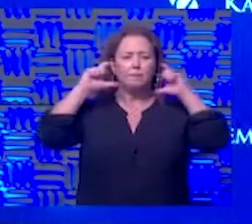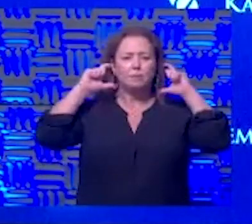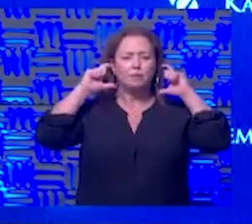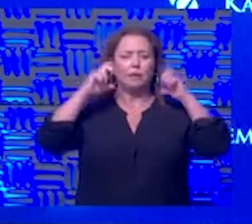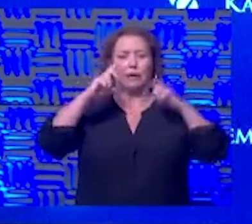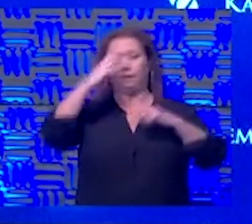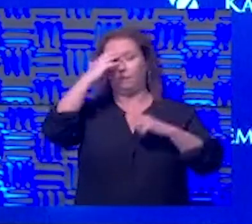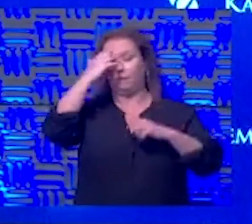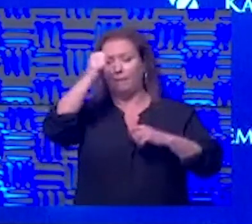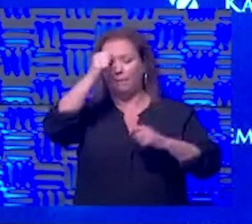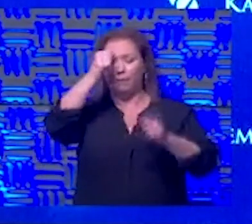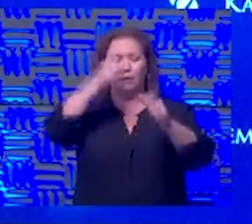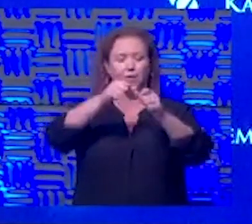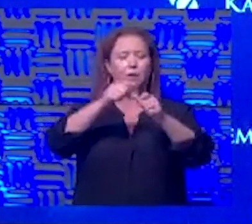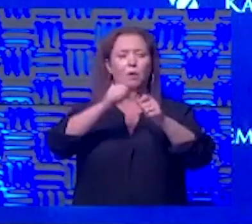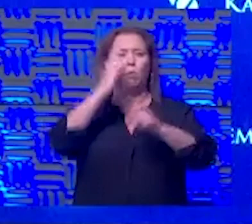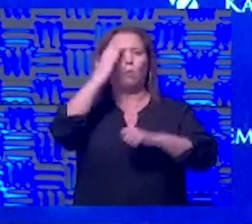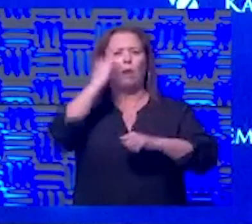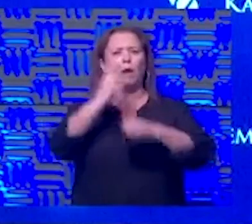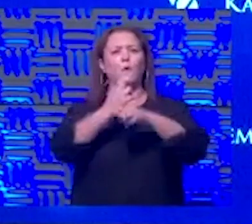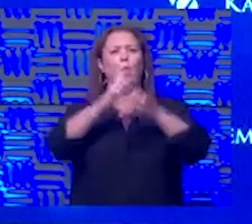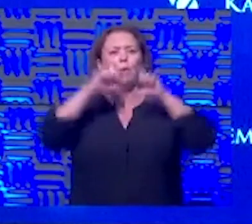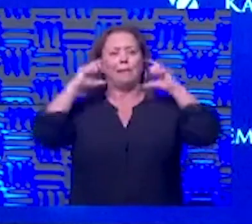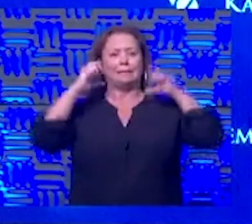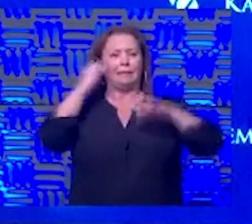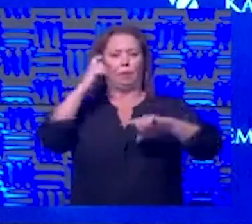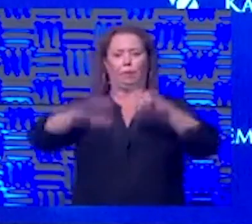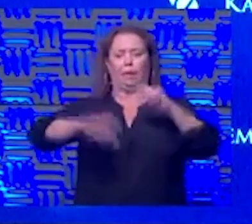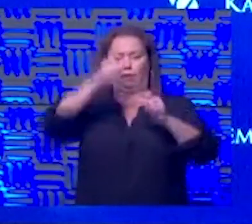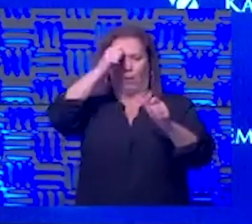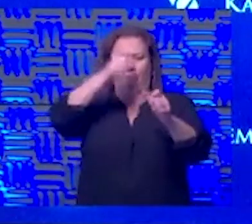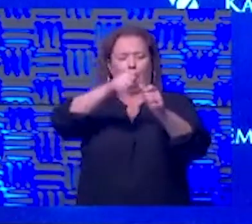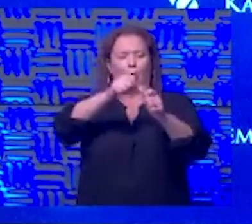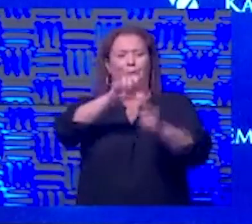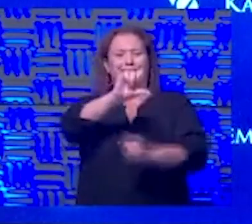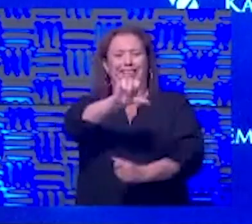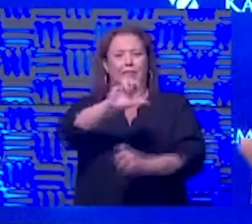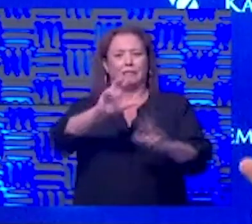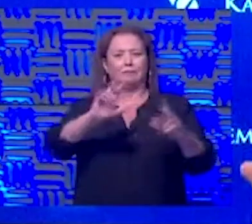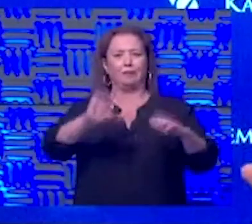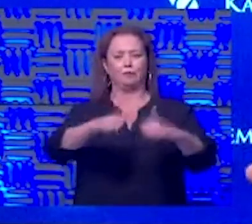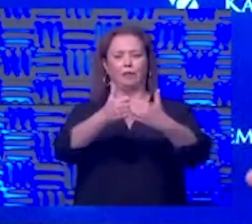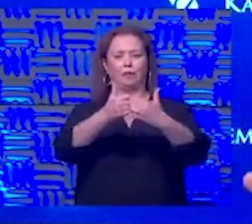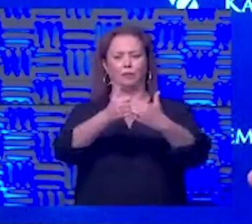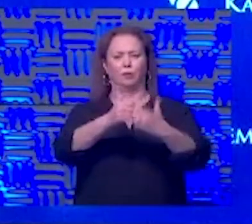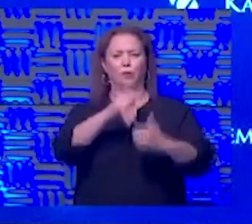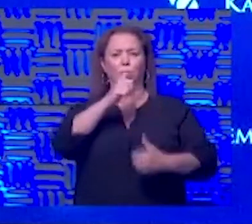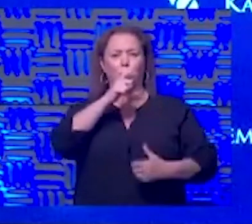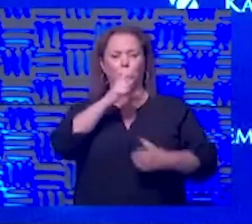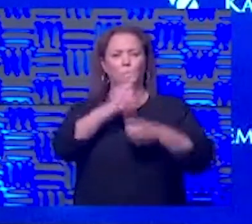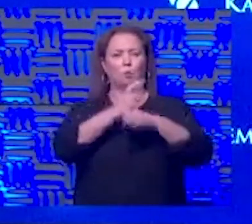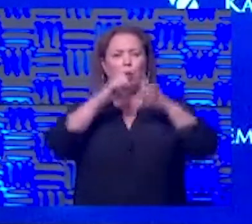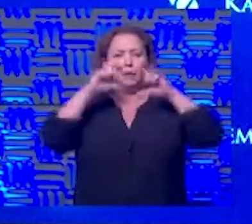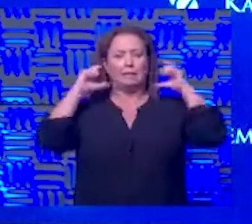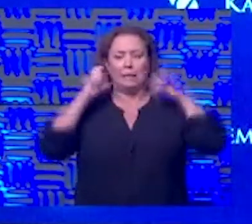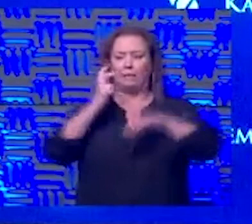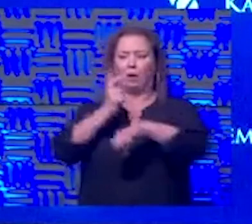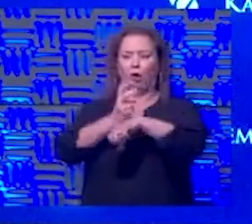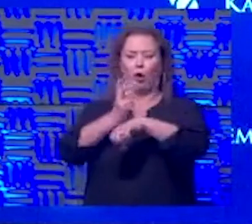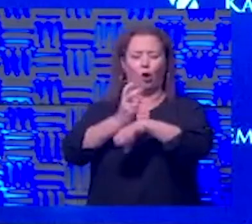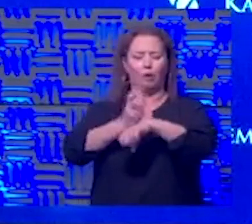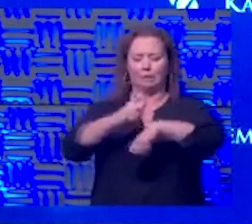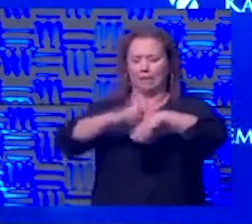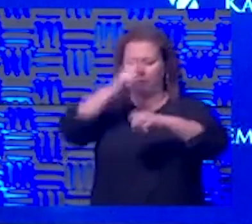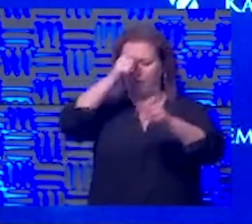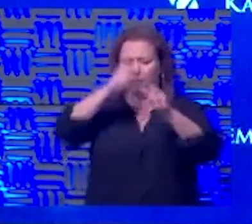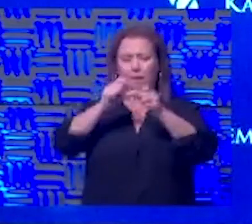to wear the mask, if you can't do that, then that's going to be a real challenge, because who wants to wear a darn mask? I have a hard enough time remembering to wear